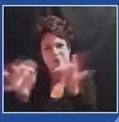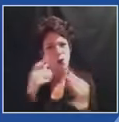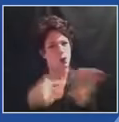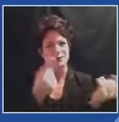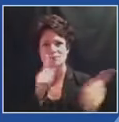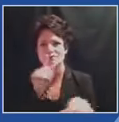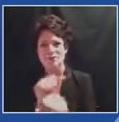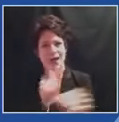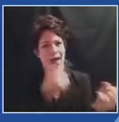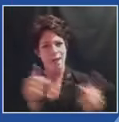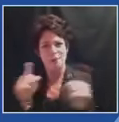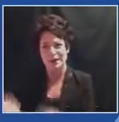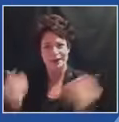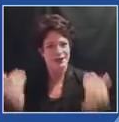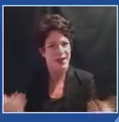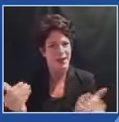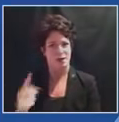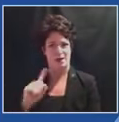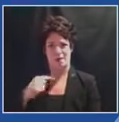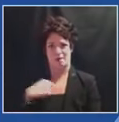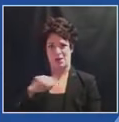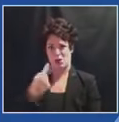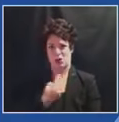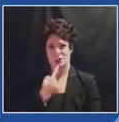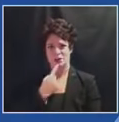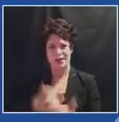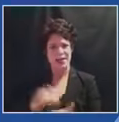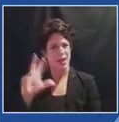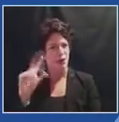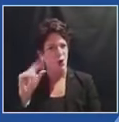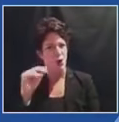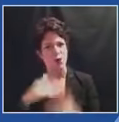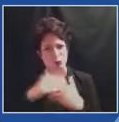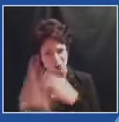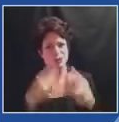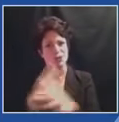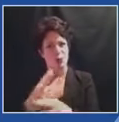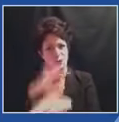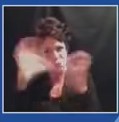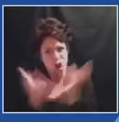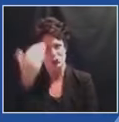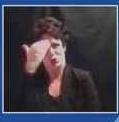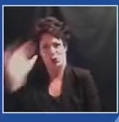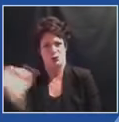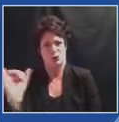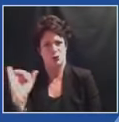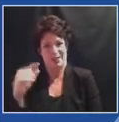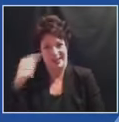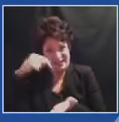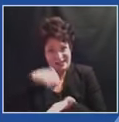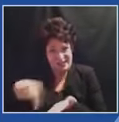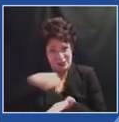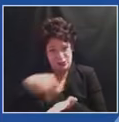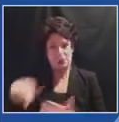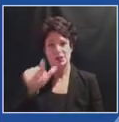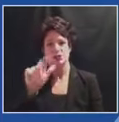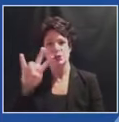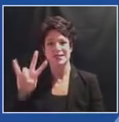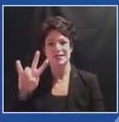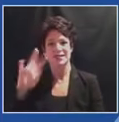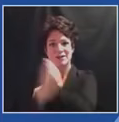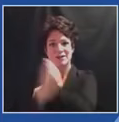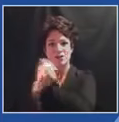And it's not just me saying that. The rest of the world knows it as well. Just this week, 27